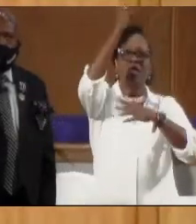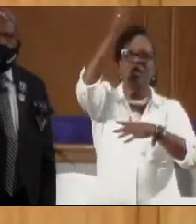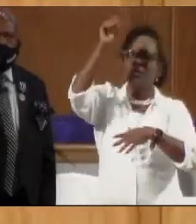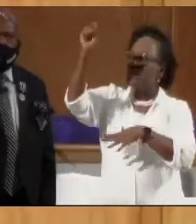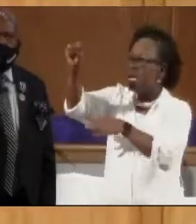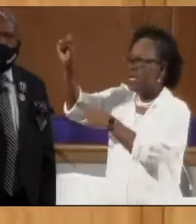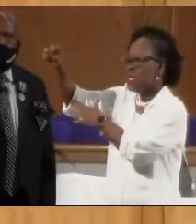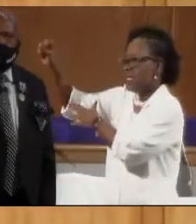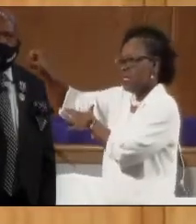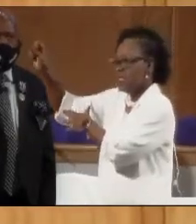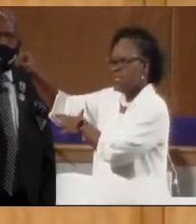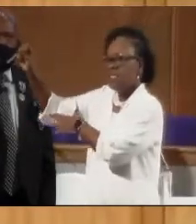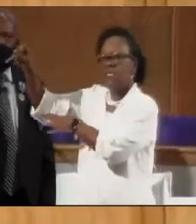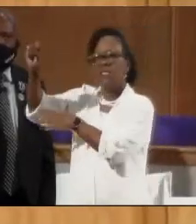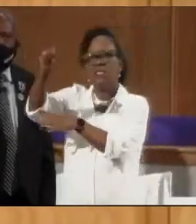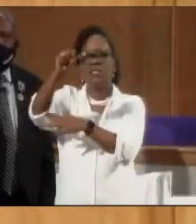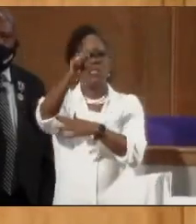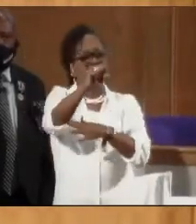Yes.